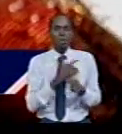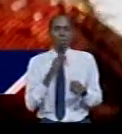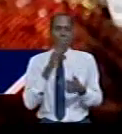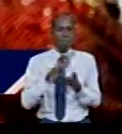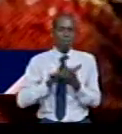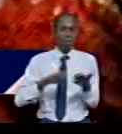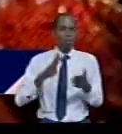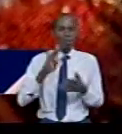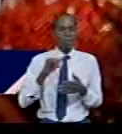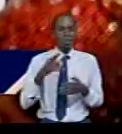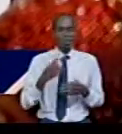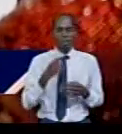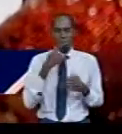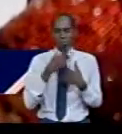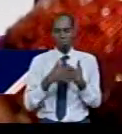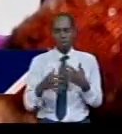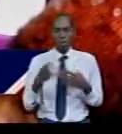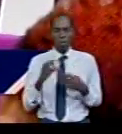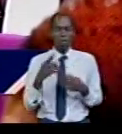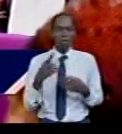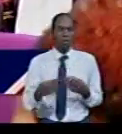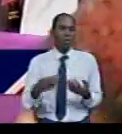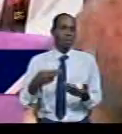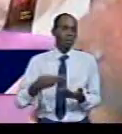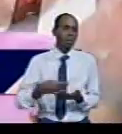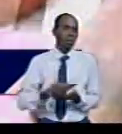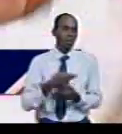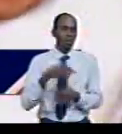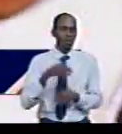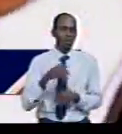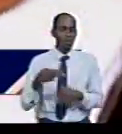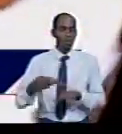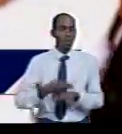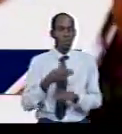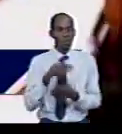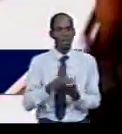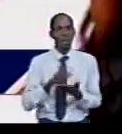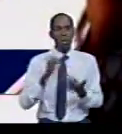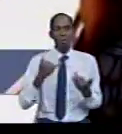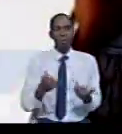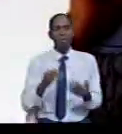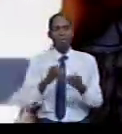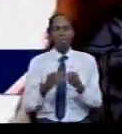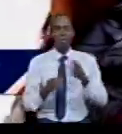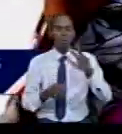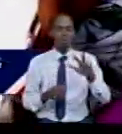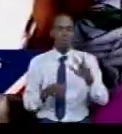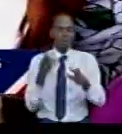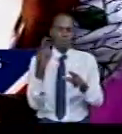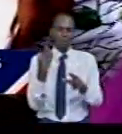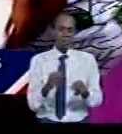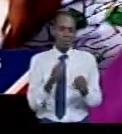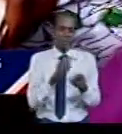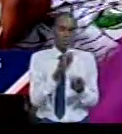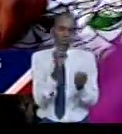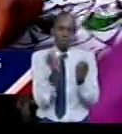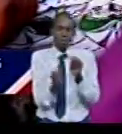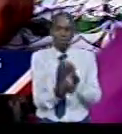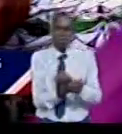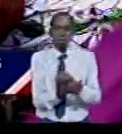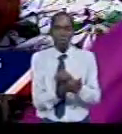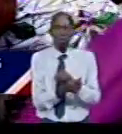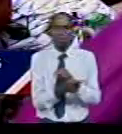The truthfulness of a trustable cleansing. Number three is the transformation of